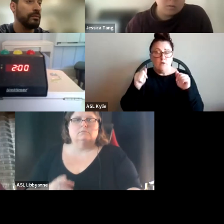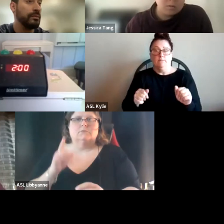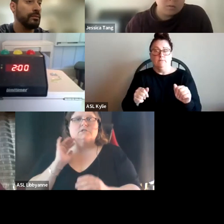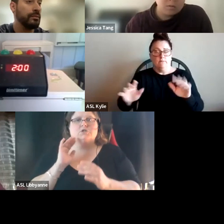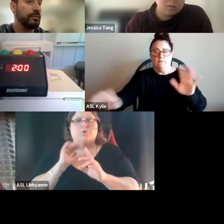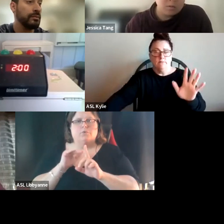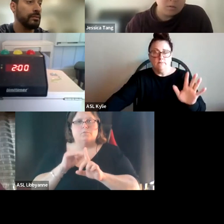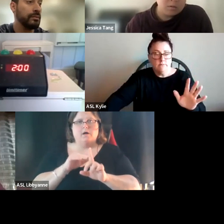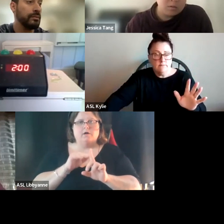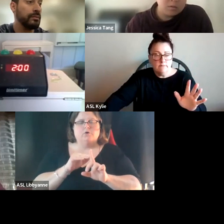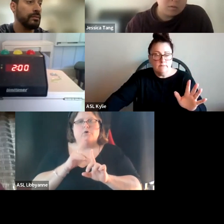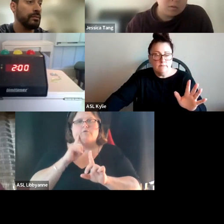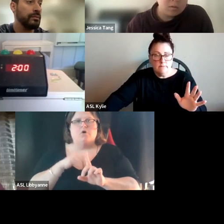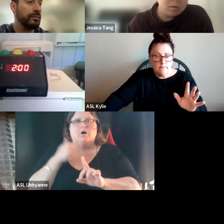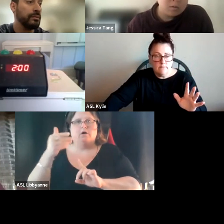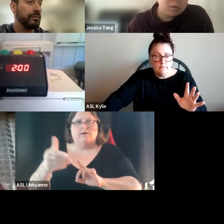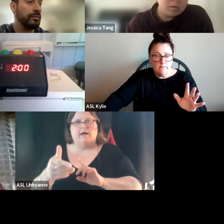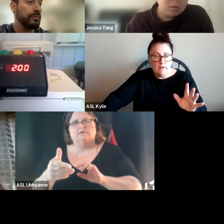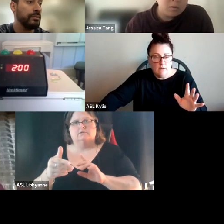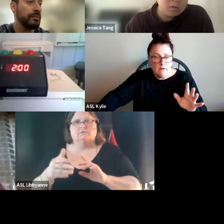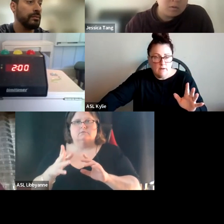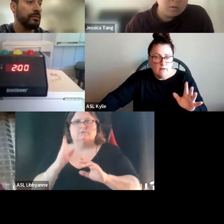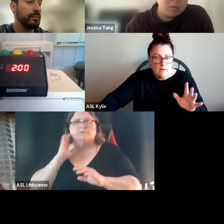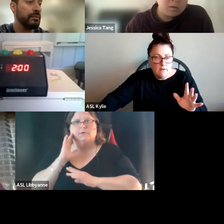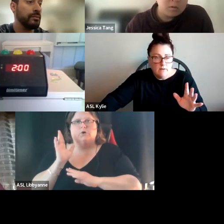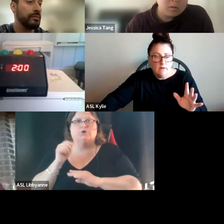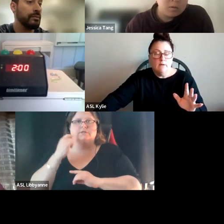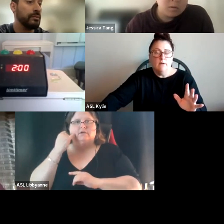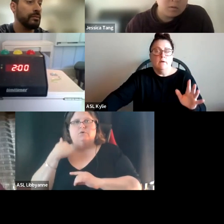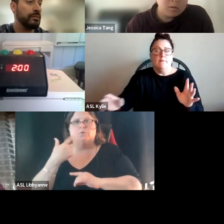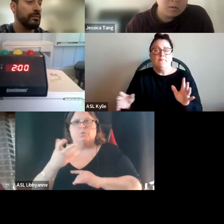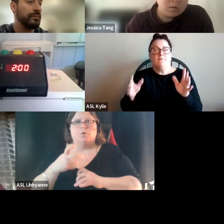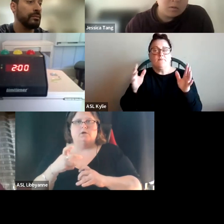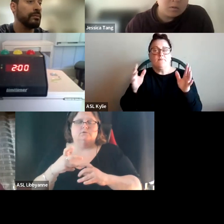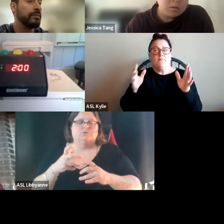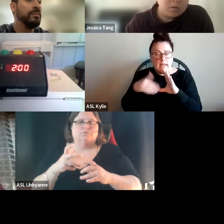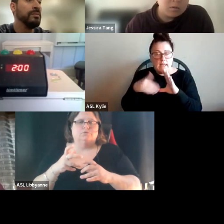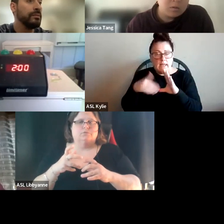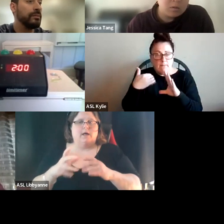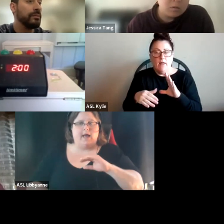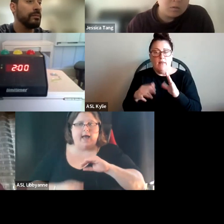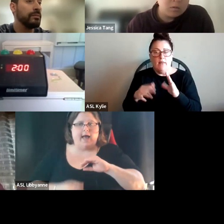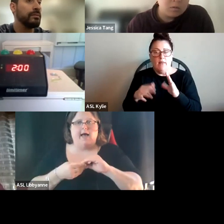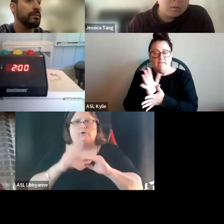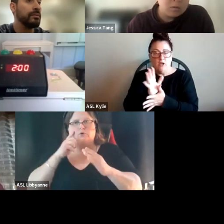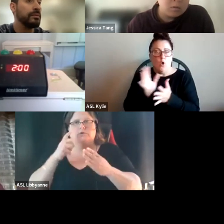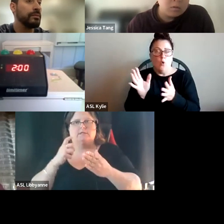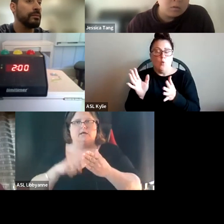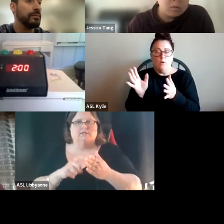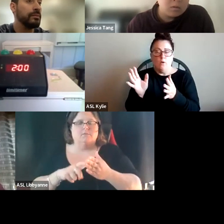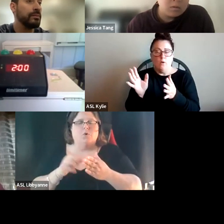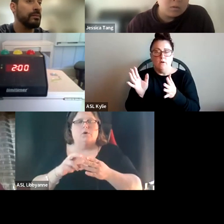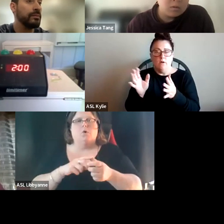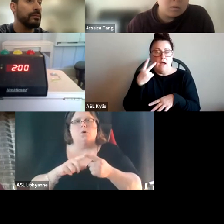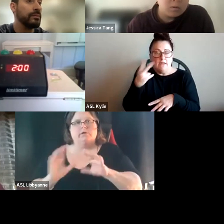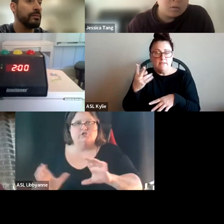testimony in the chat or over email or via the video function that I saw